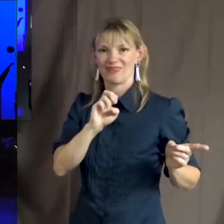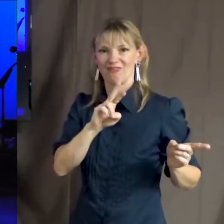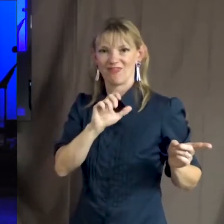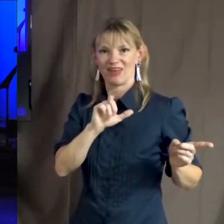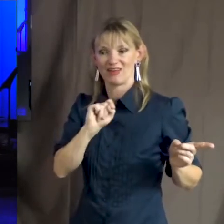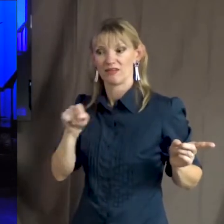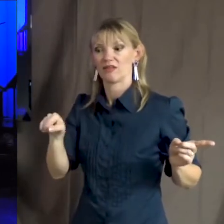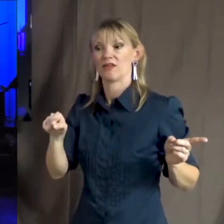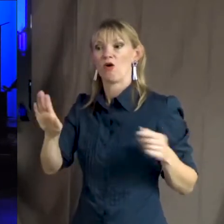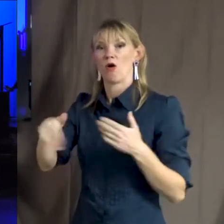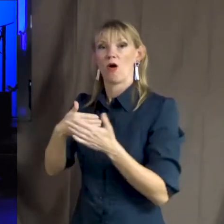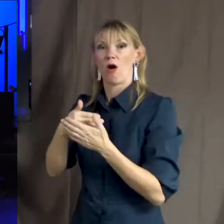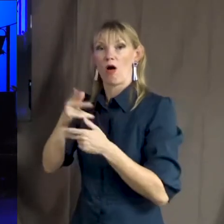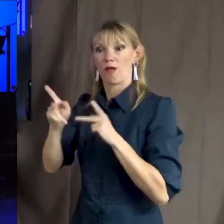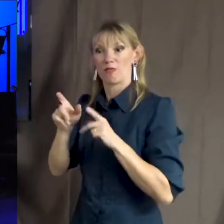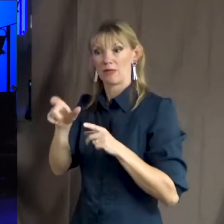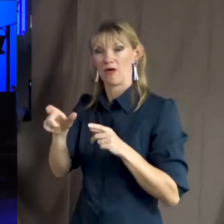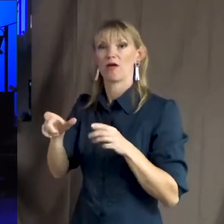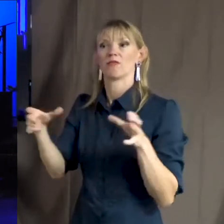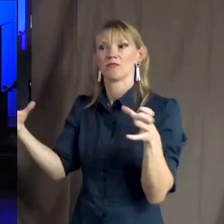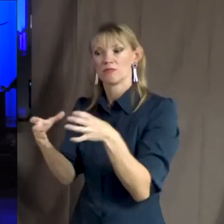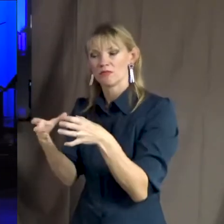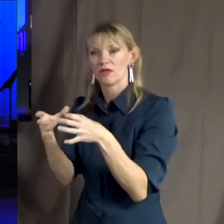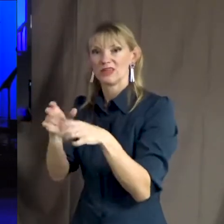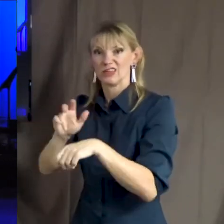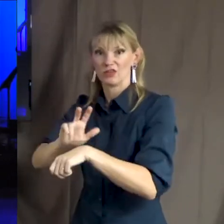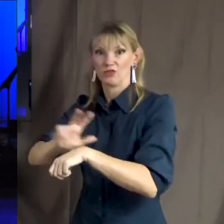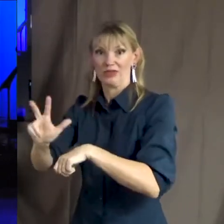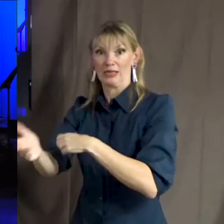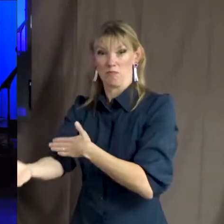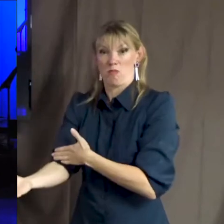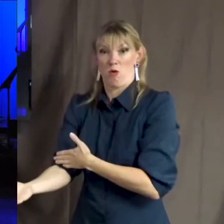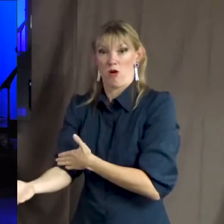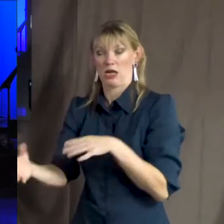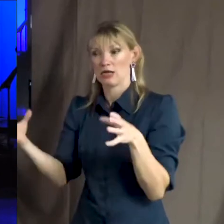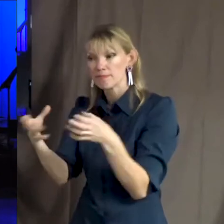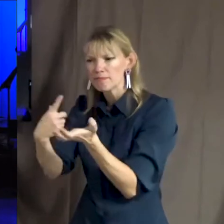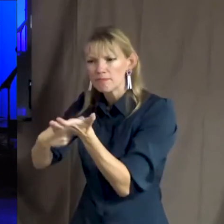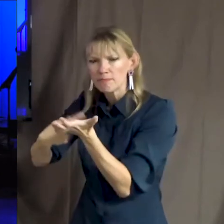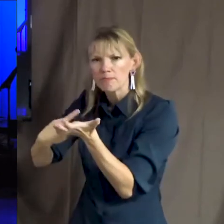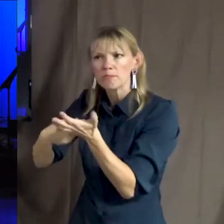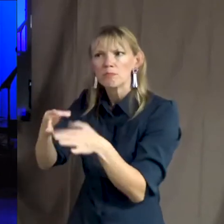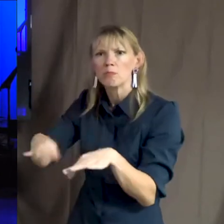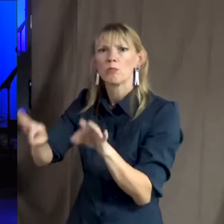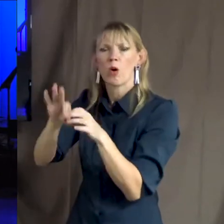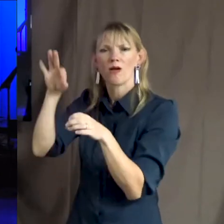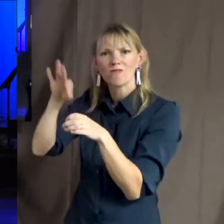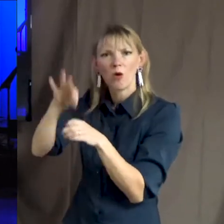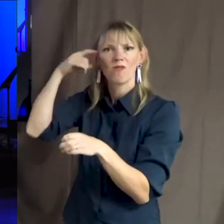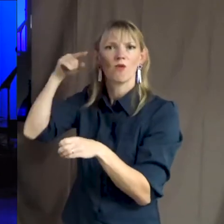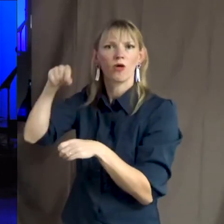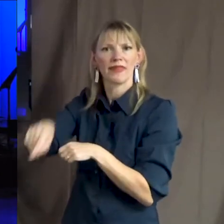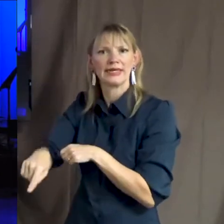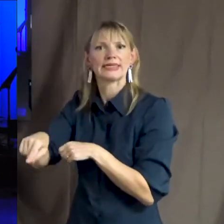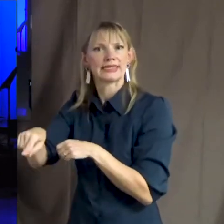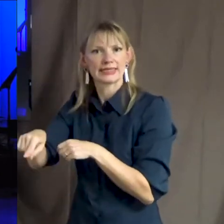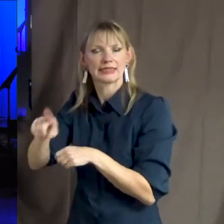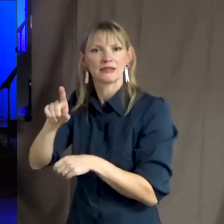a room, and they stayed up till 3 a.m. talking about the importance of voting for this resolution.